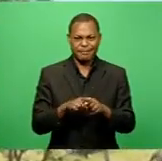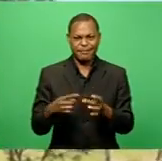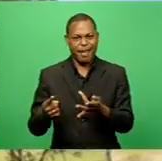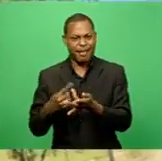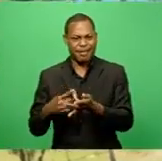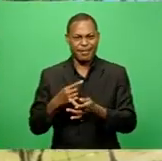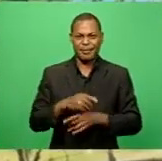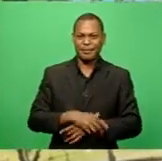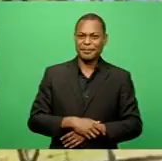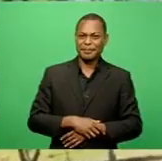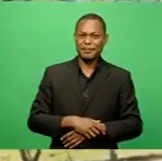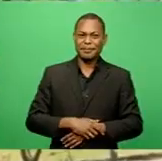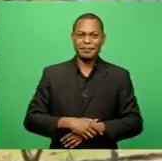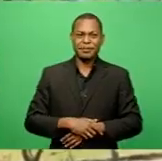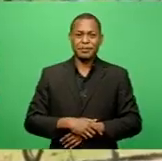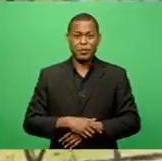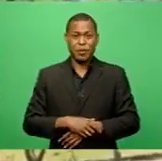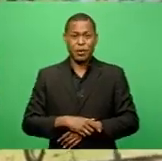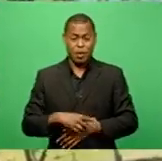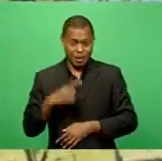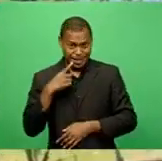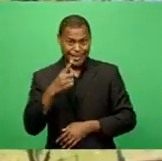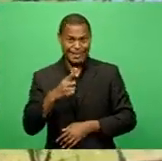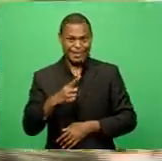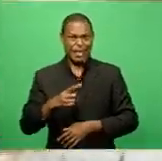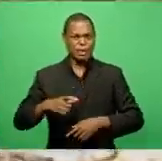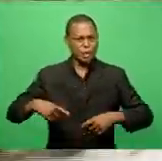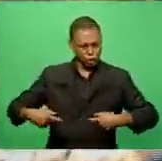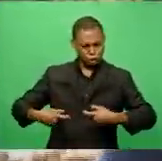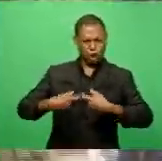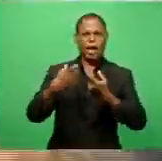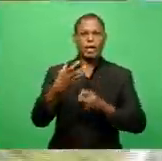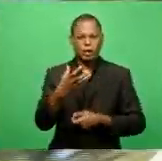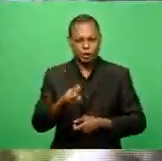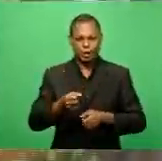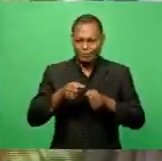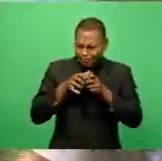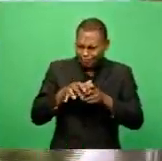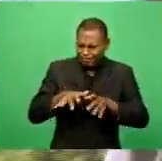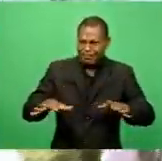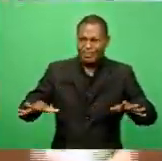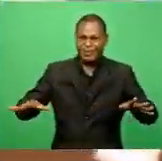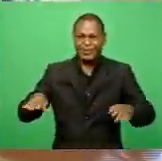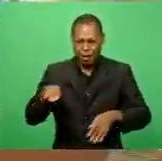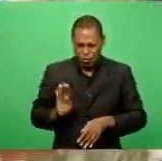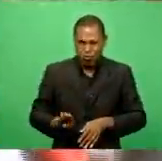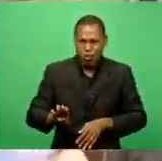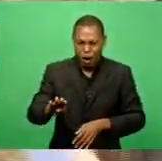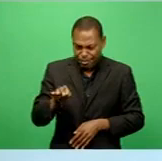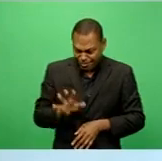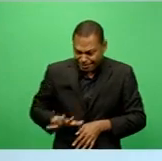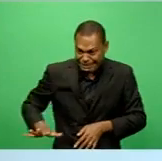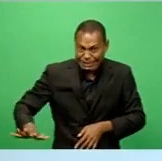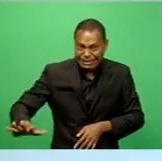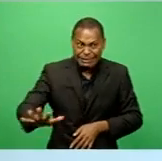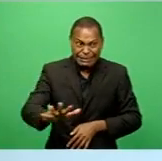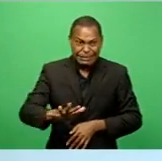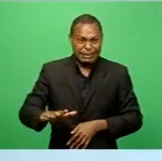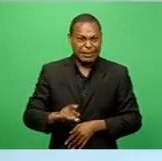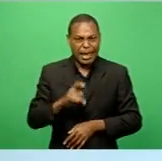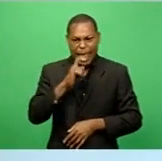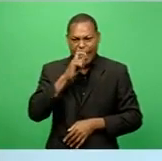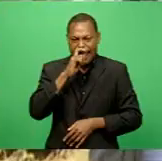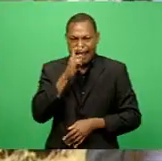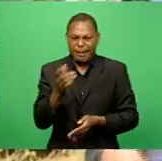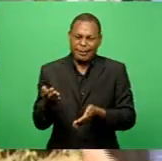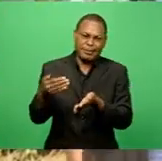Post says they are also facing challenges in reaching out to the districts of Kumbulau and Wainunu in Buap. Couldn't reach Tikina,